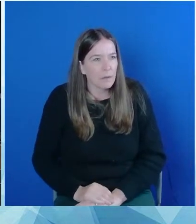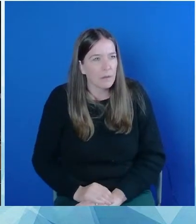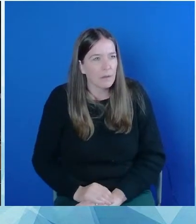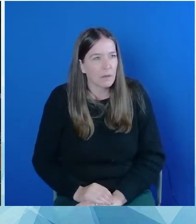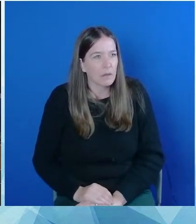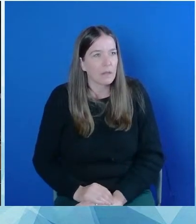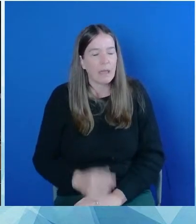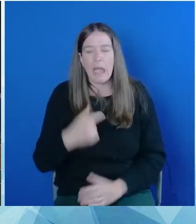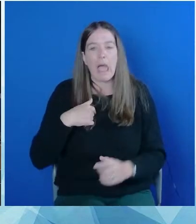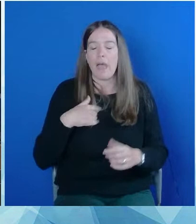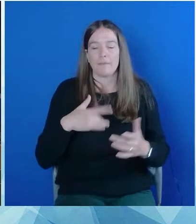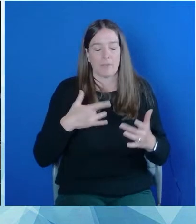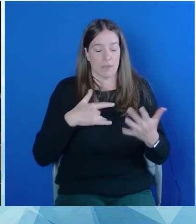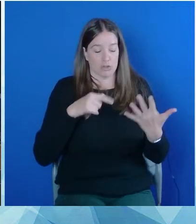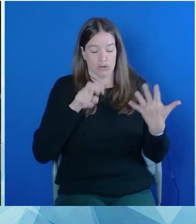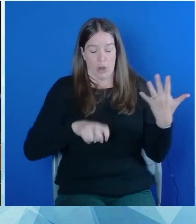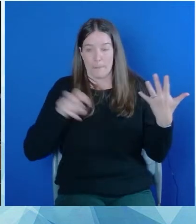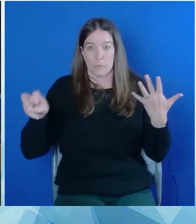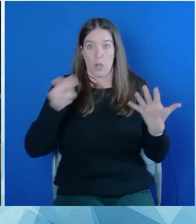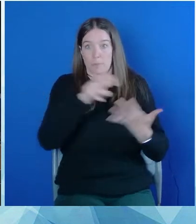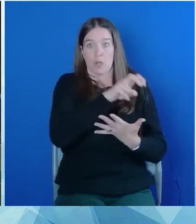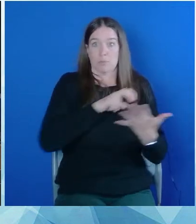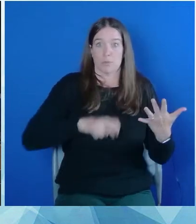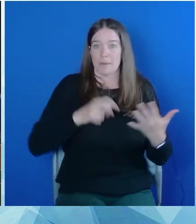I'm jumping all over the place. Sorry about that.